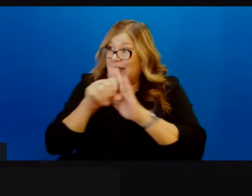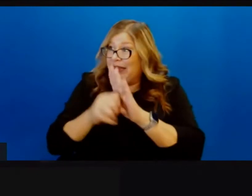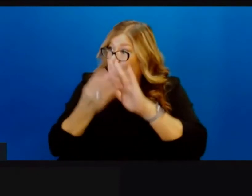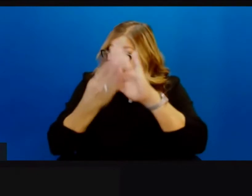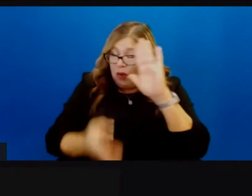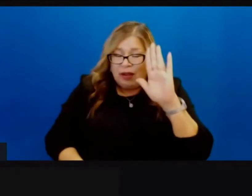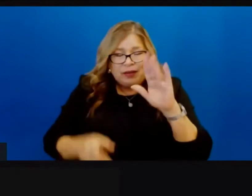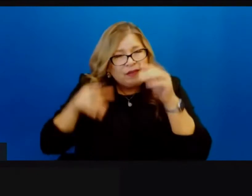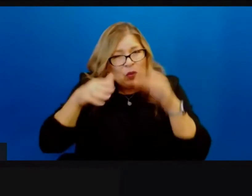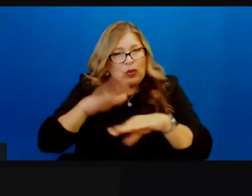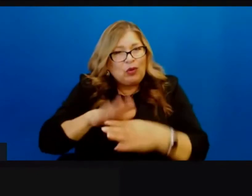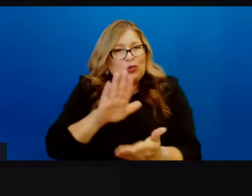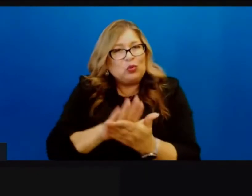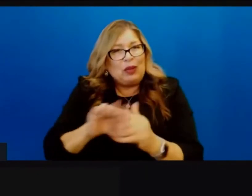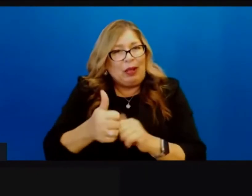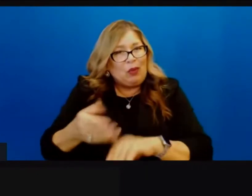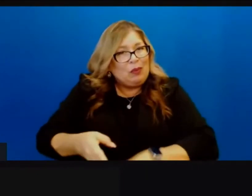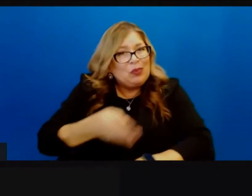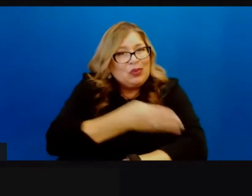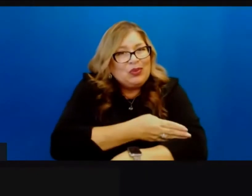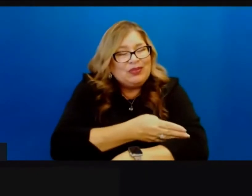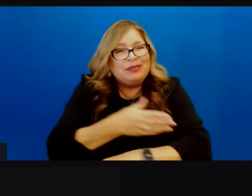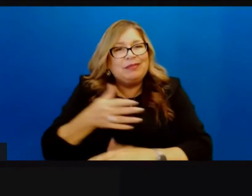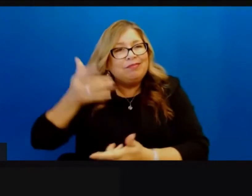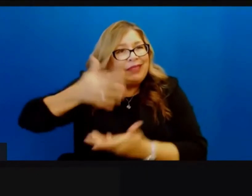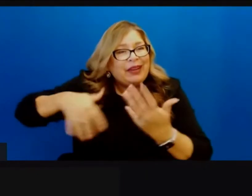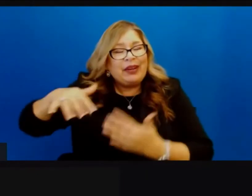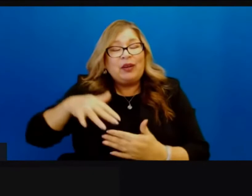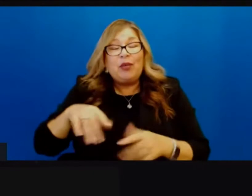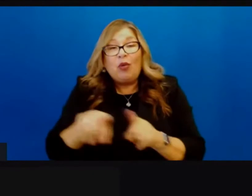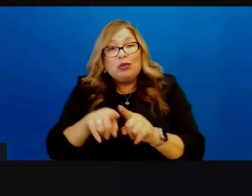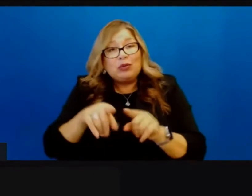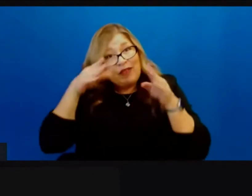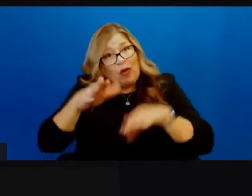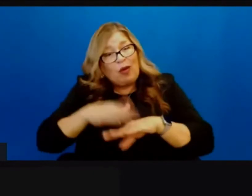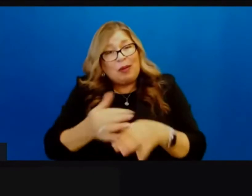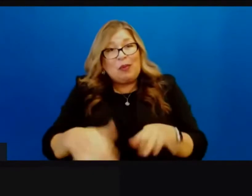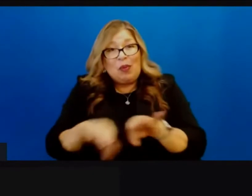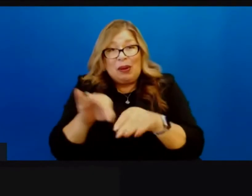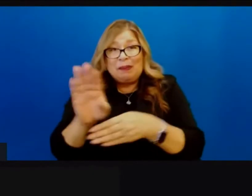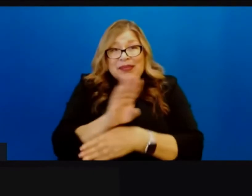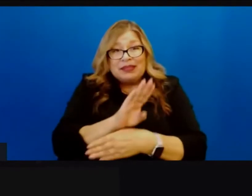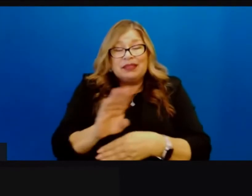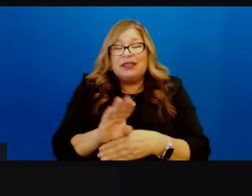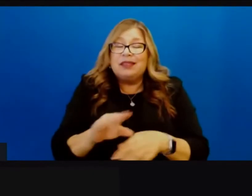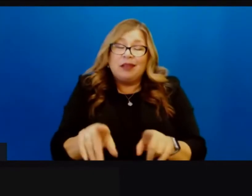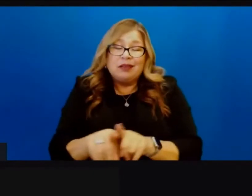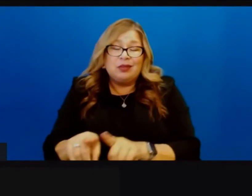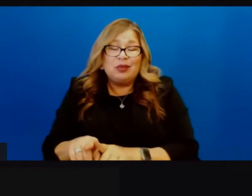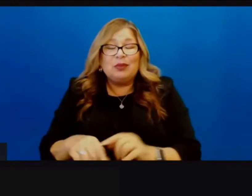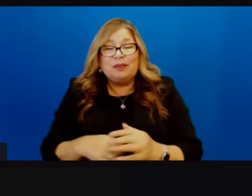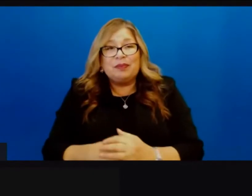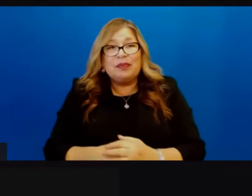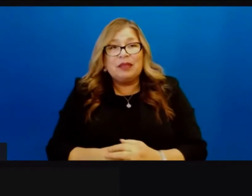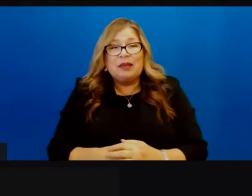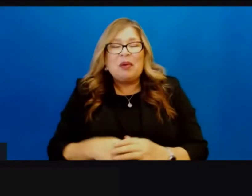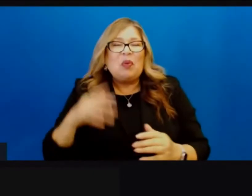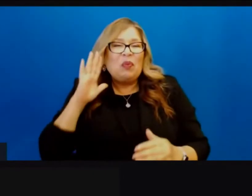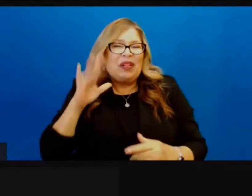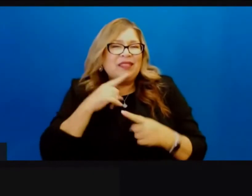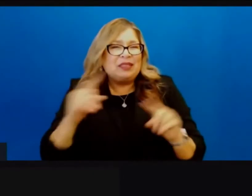schools, particularly on some of our important businesses as well, but certainly more of that to